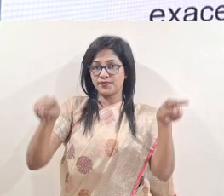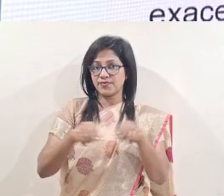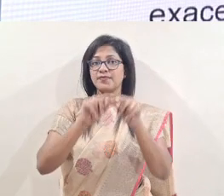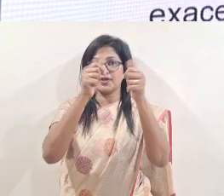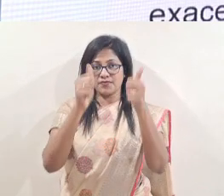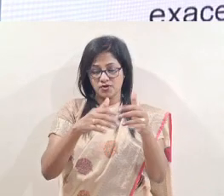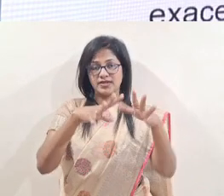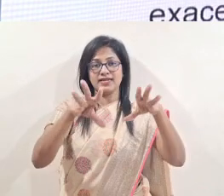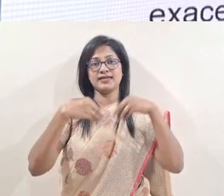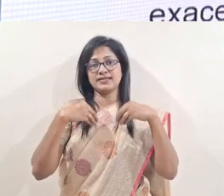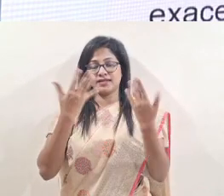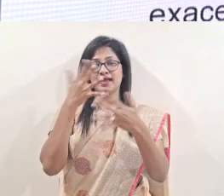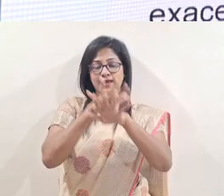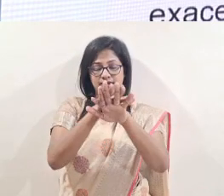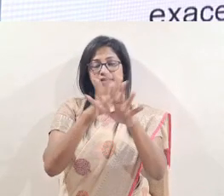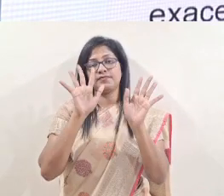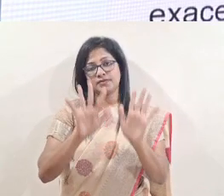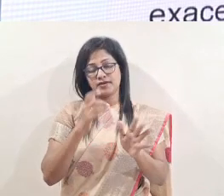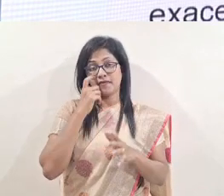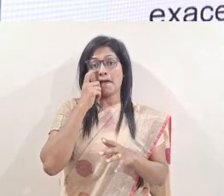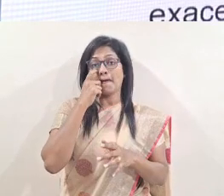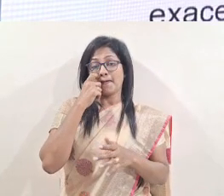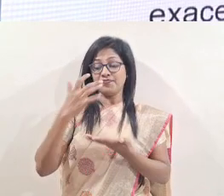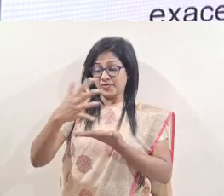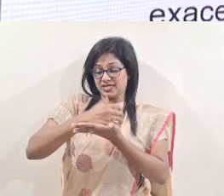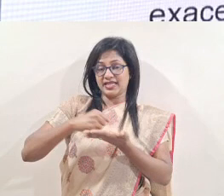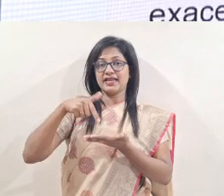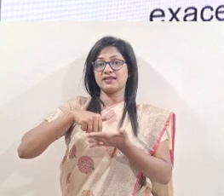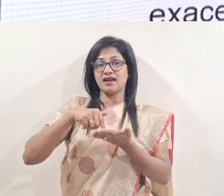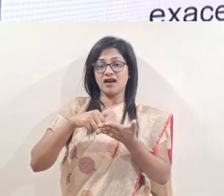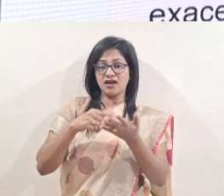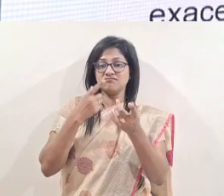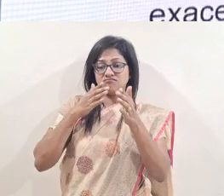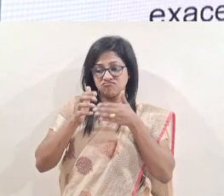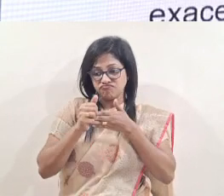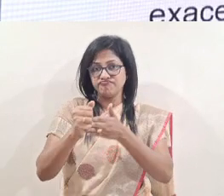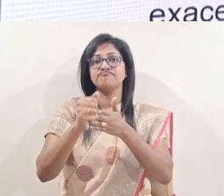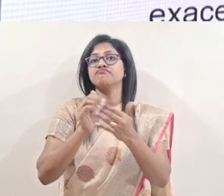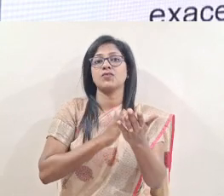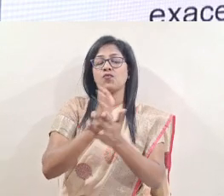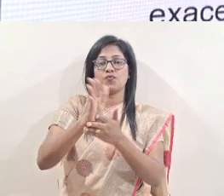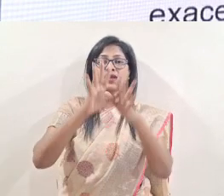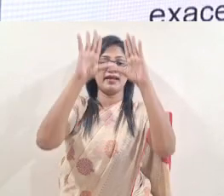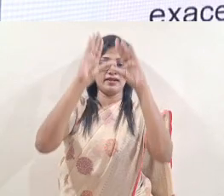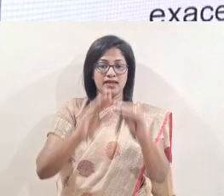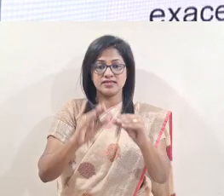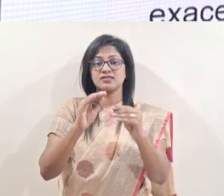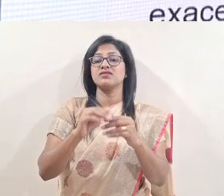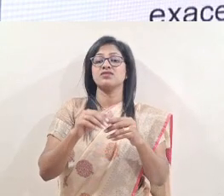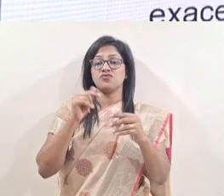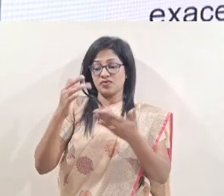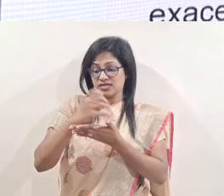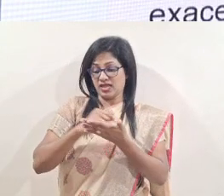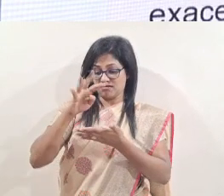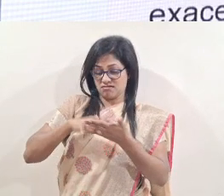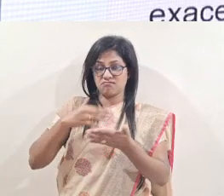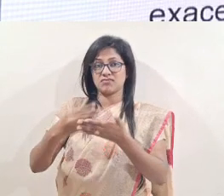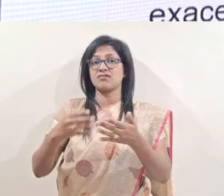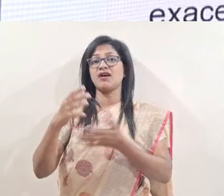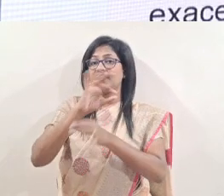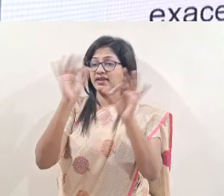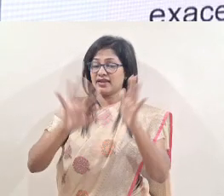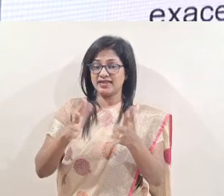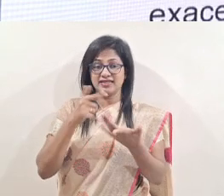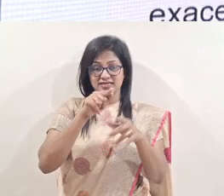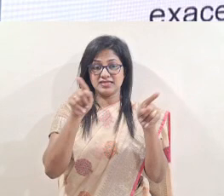there is a lack of data-driven approach. That is why we don't have data sets that prove this kind of integration. So we